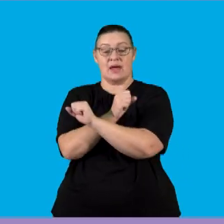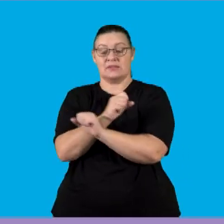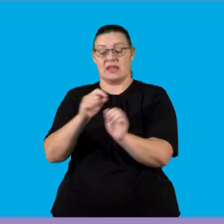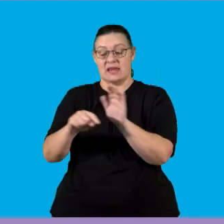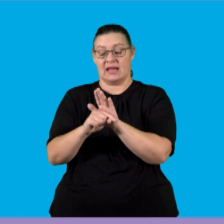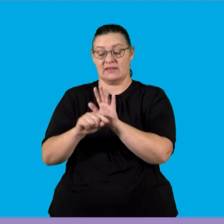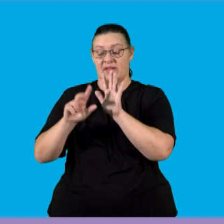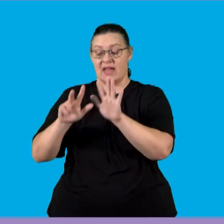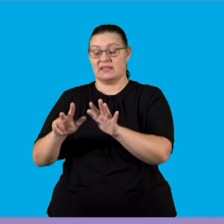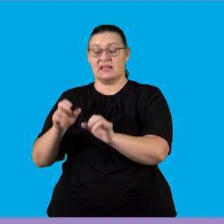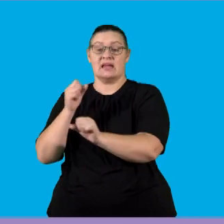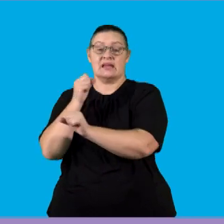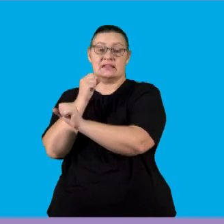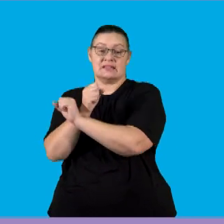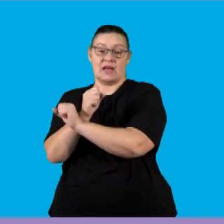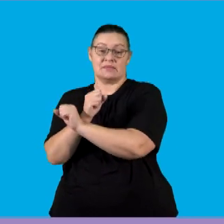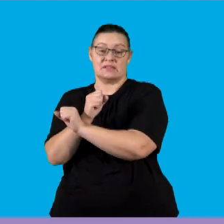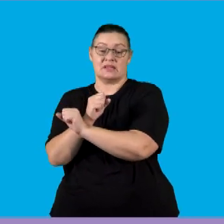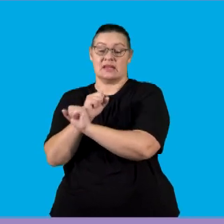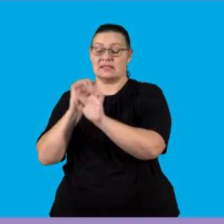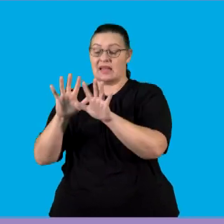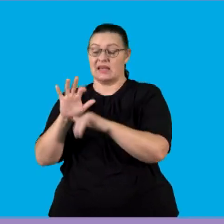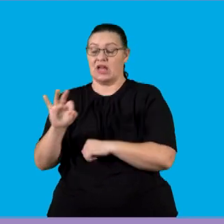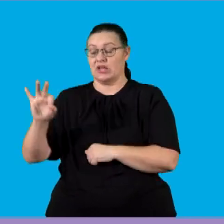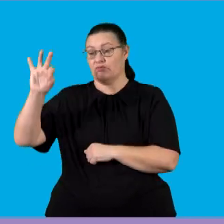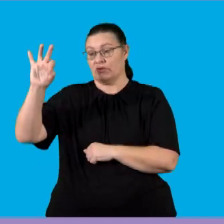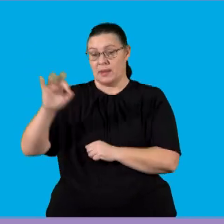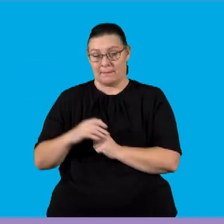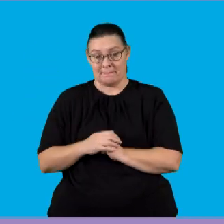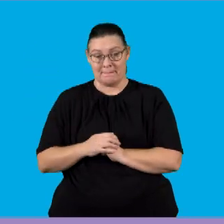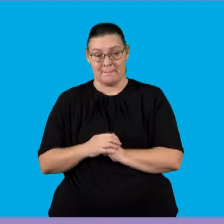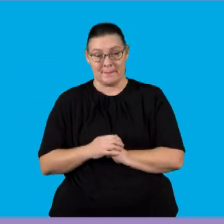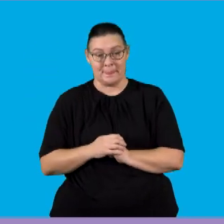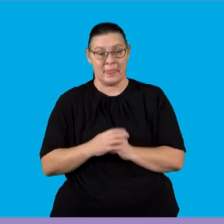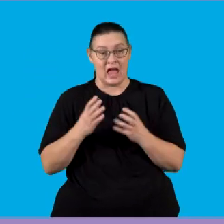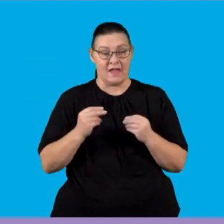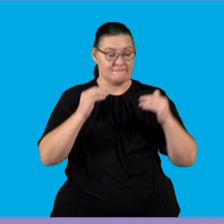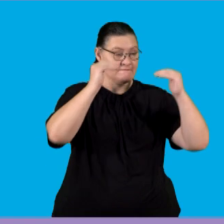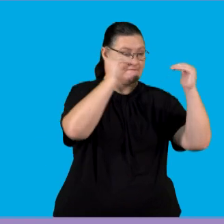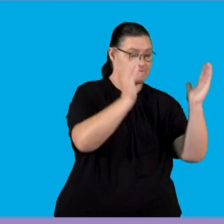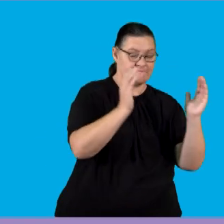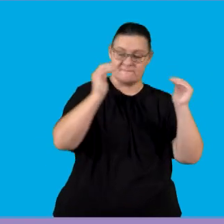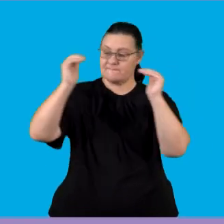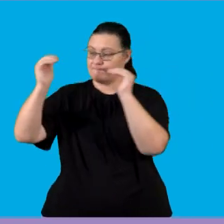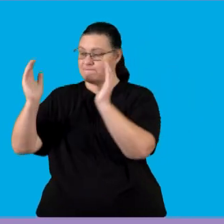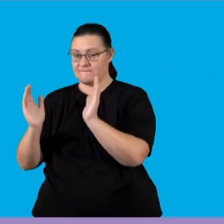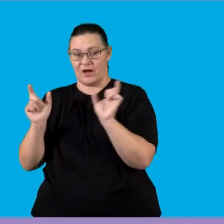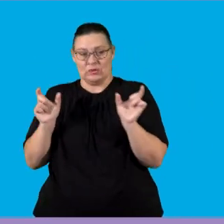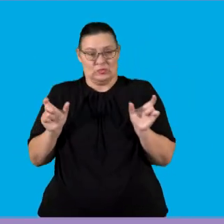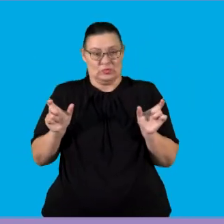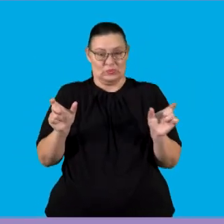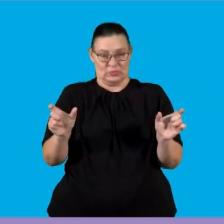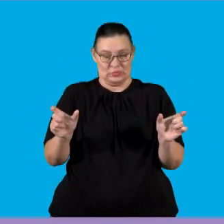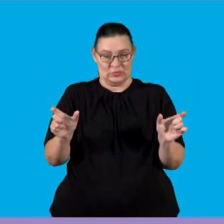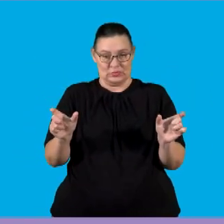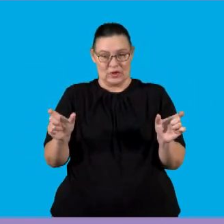negative 8 multiplied by a 10 cubed. So we could say that we have 2 scientific notations here